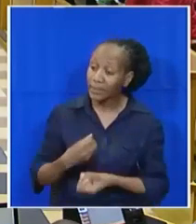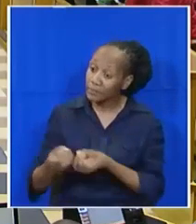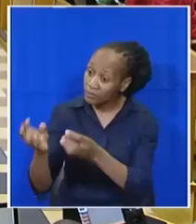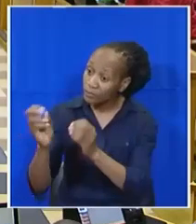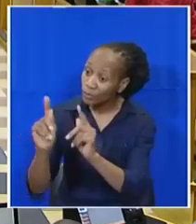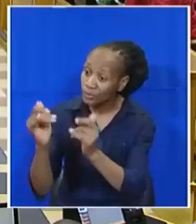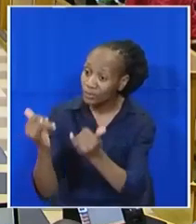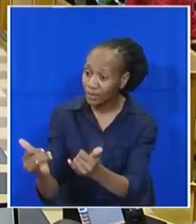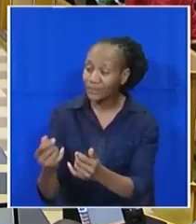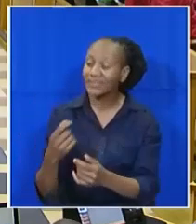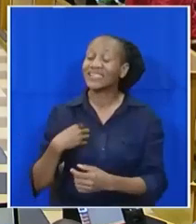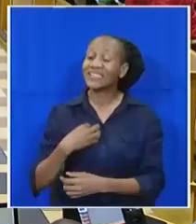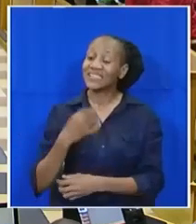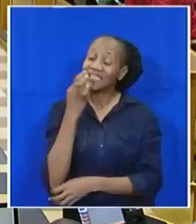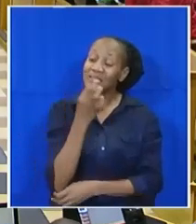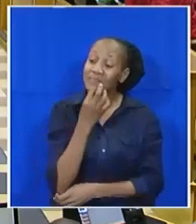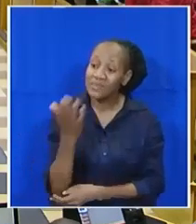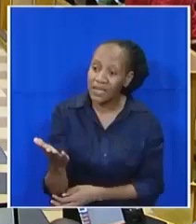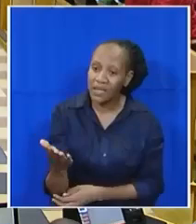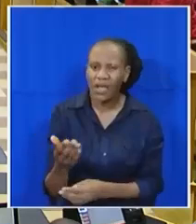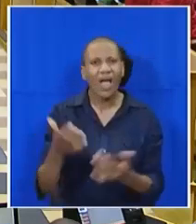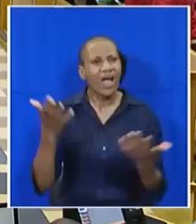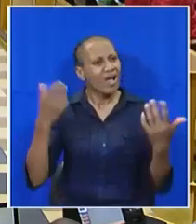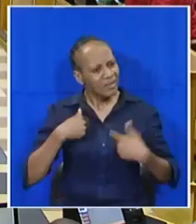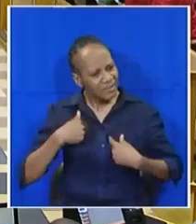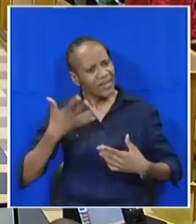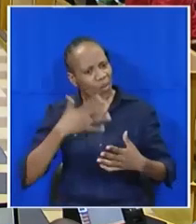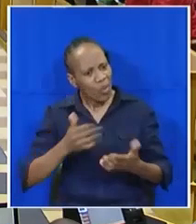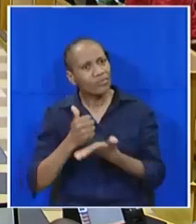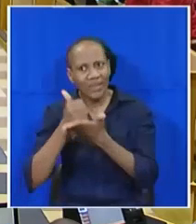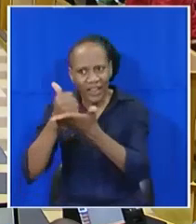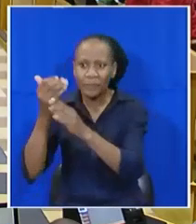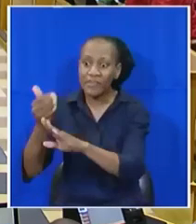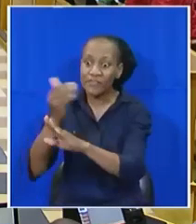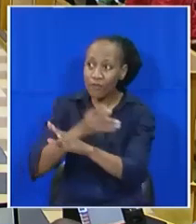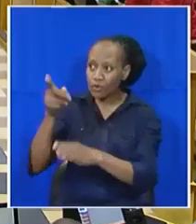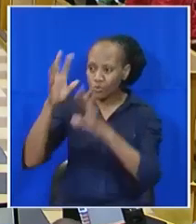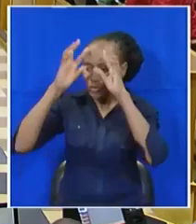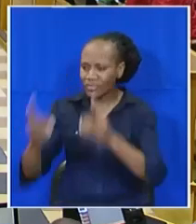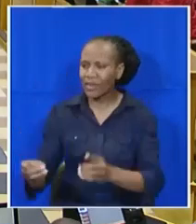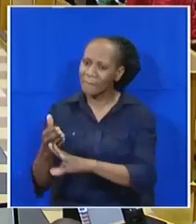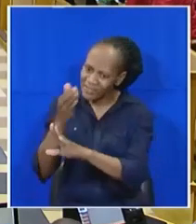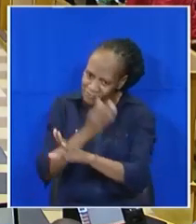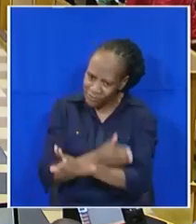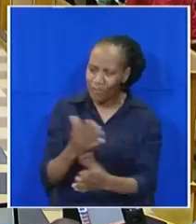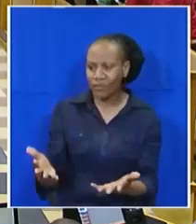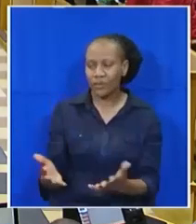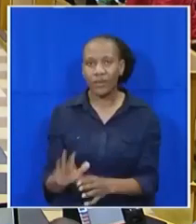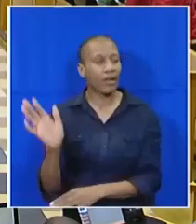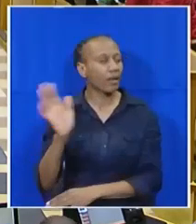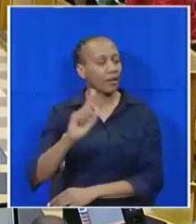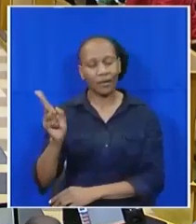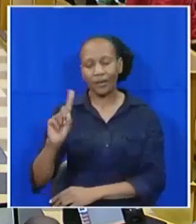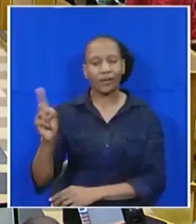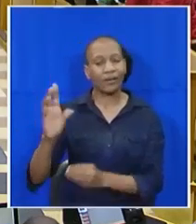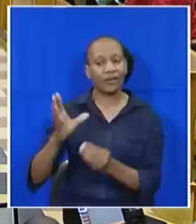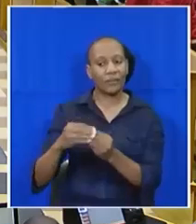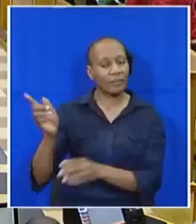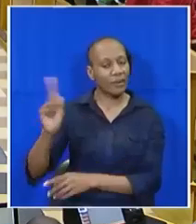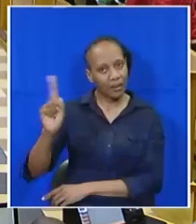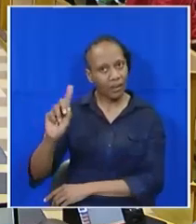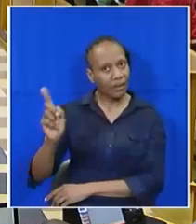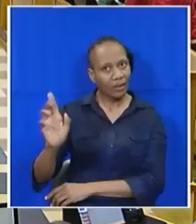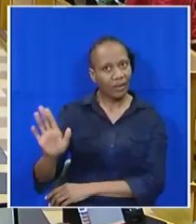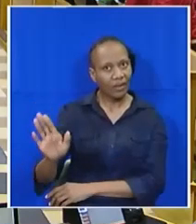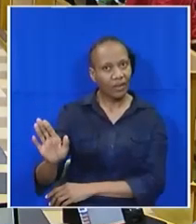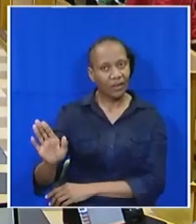pointing out to you But I that. wanted to assist you before you made your ruling. No, honorable member. Honorable member,